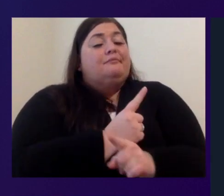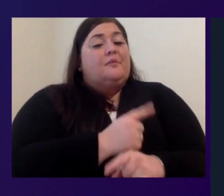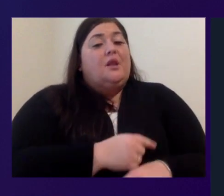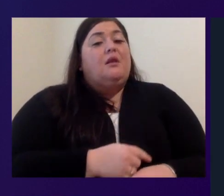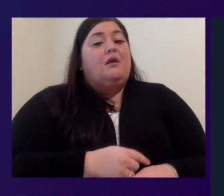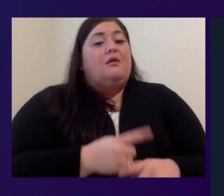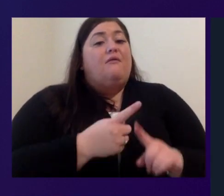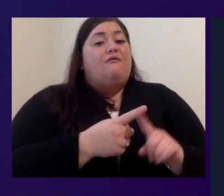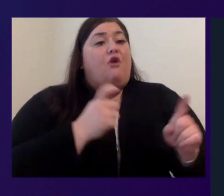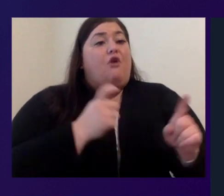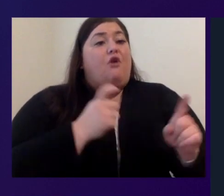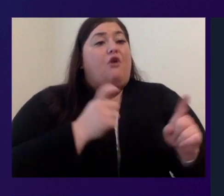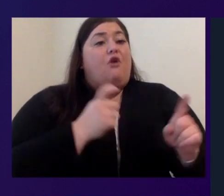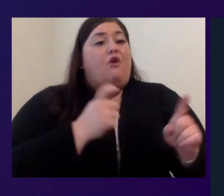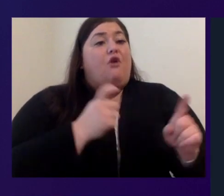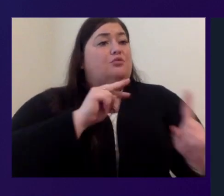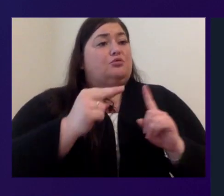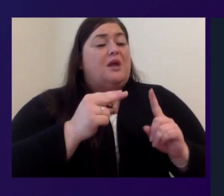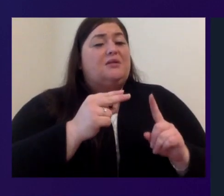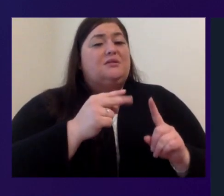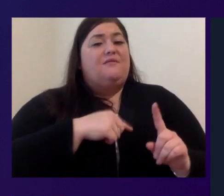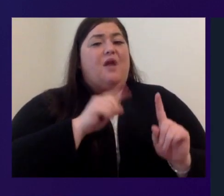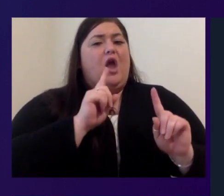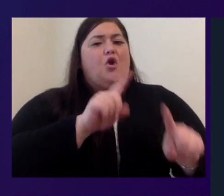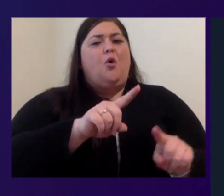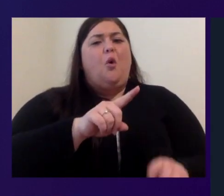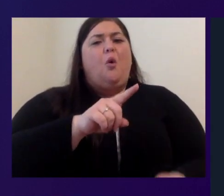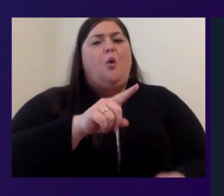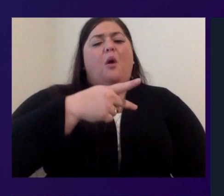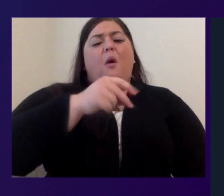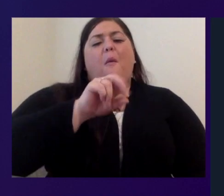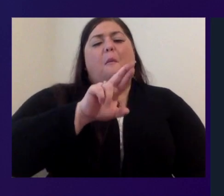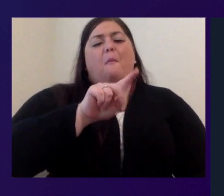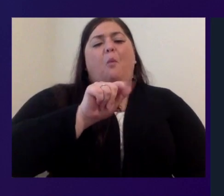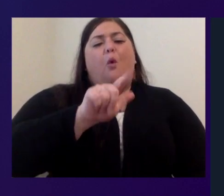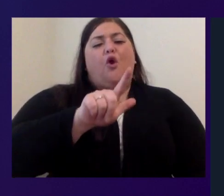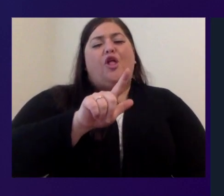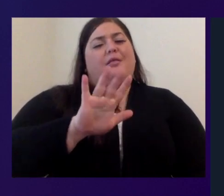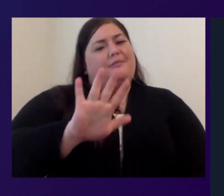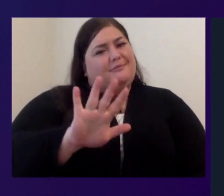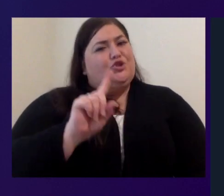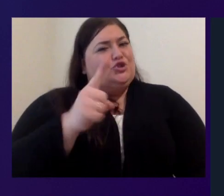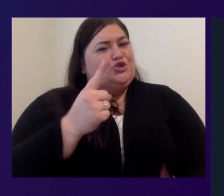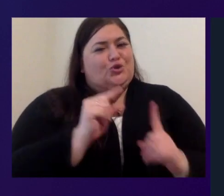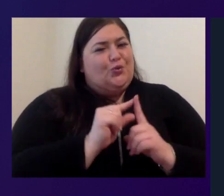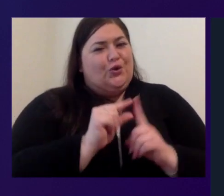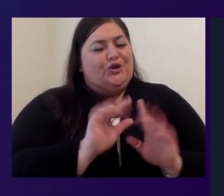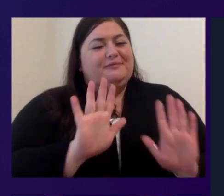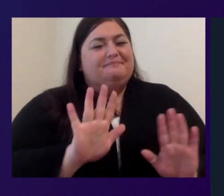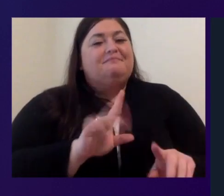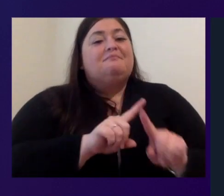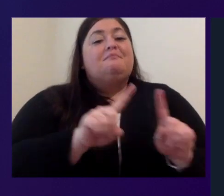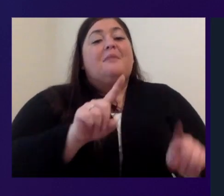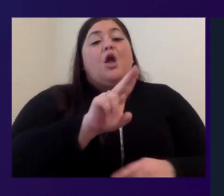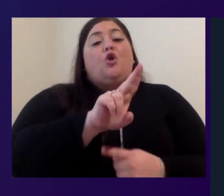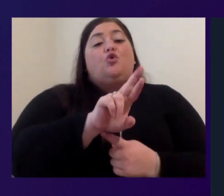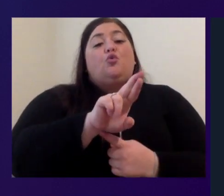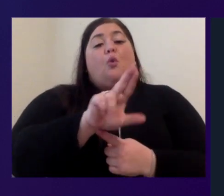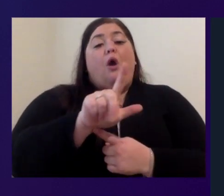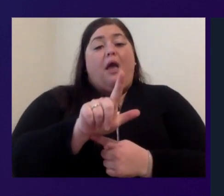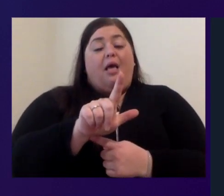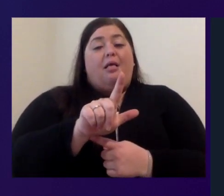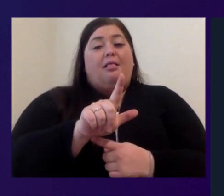I go to a browser, I go to what we call a portal, it's just a term, but effectively what that is a URL that gets you to your cloud browser, your browser running